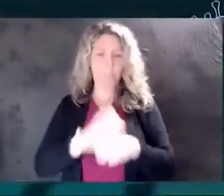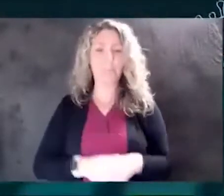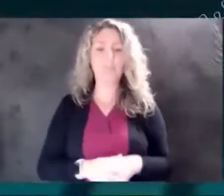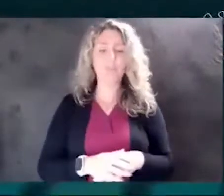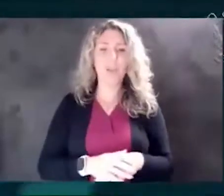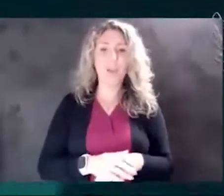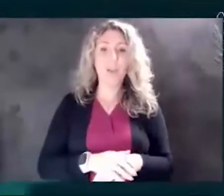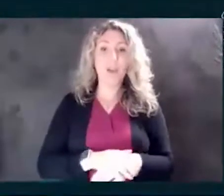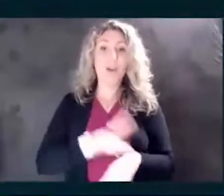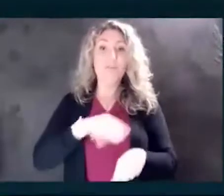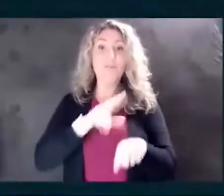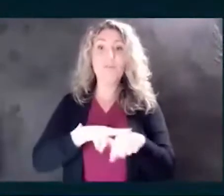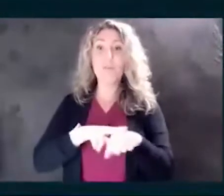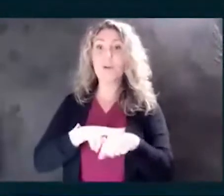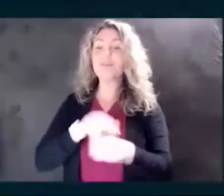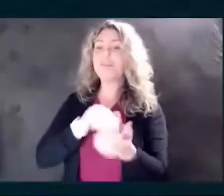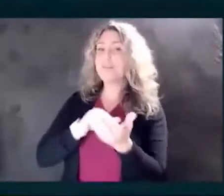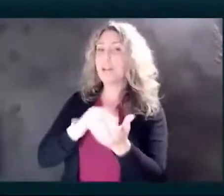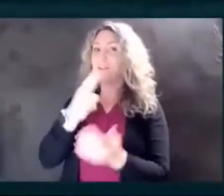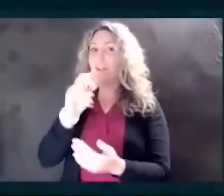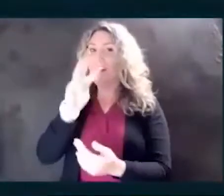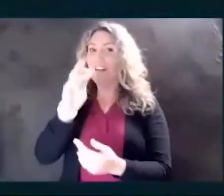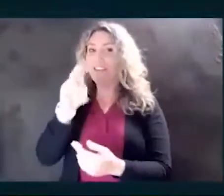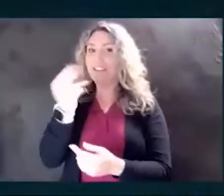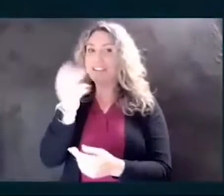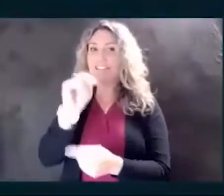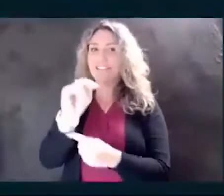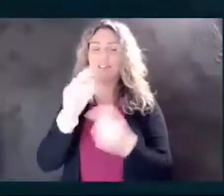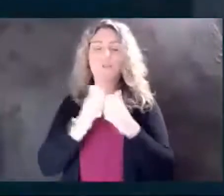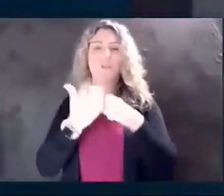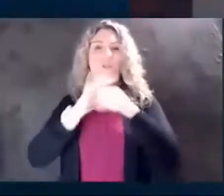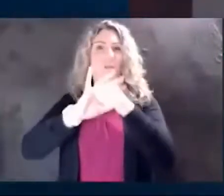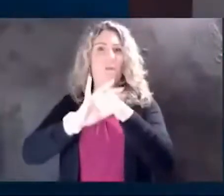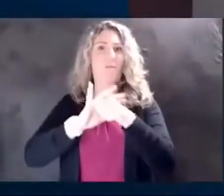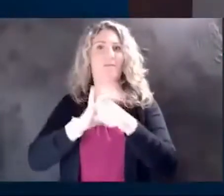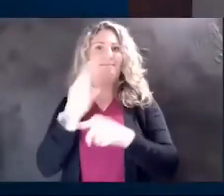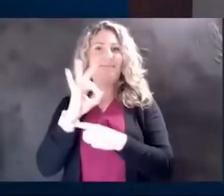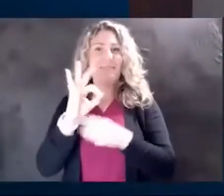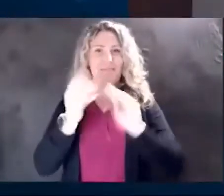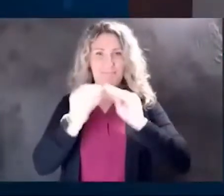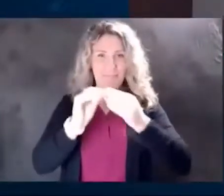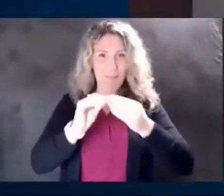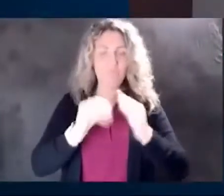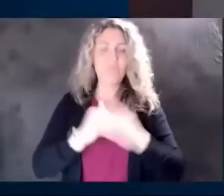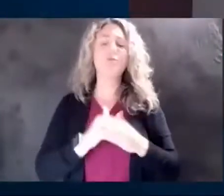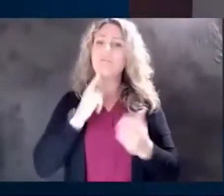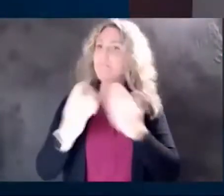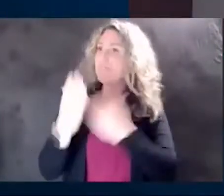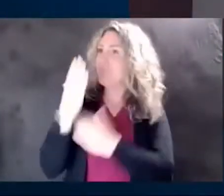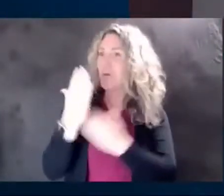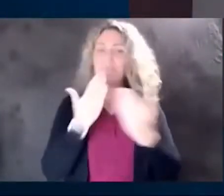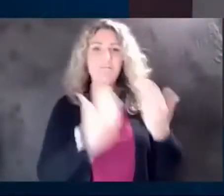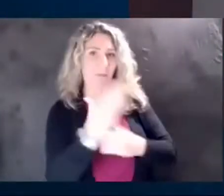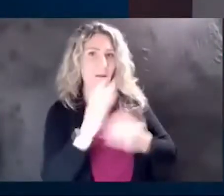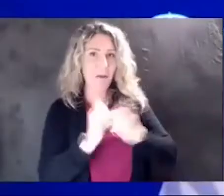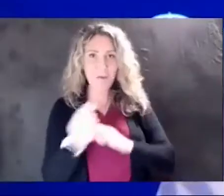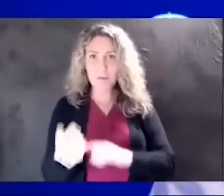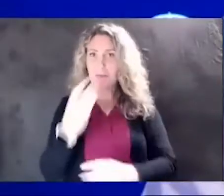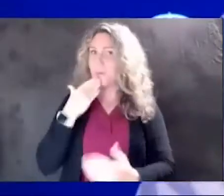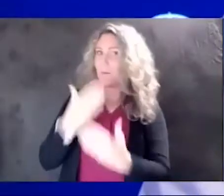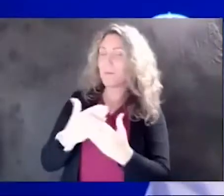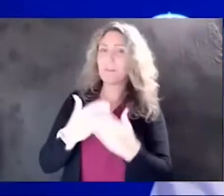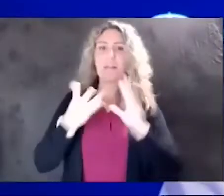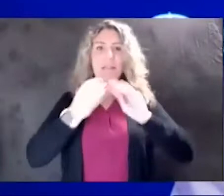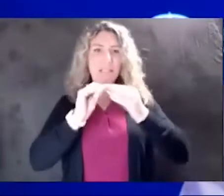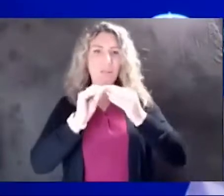is going to join us with our COVID count. Good morning to you. Hi, how are you? How are you? I'm good. You know, our numbers are staying somewhat steady